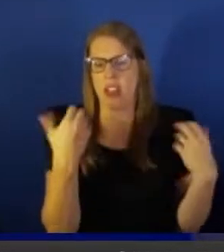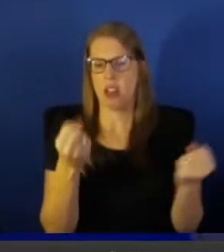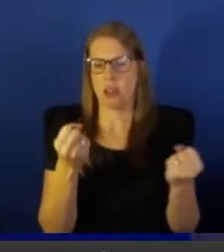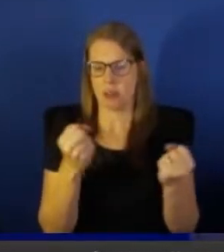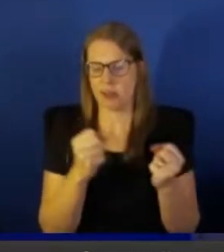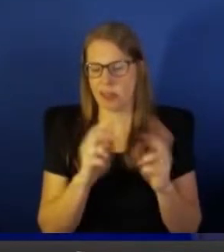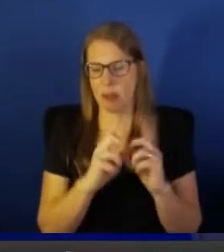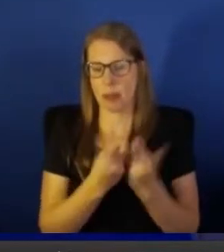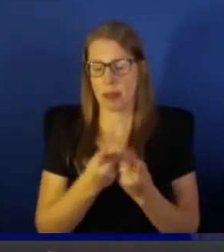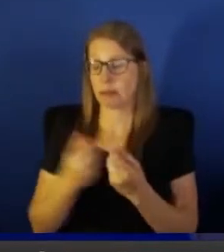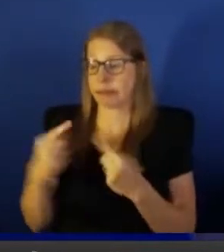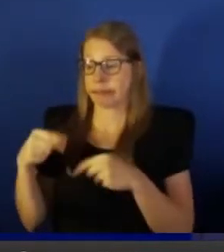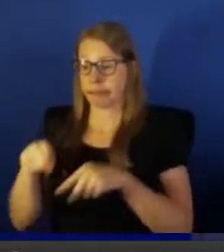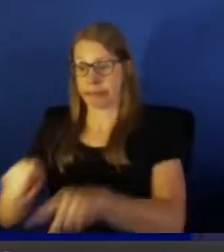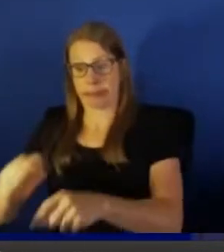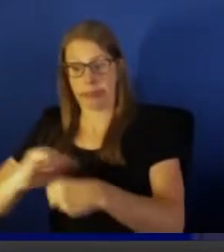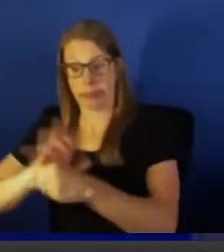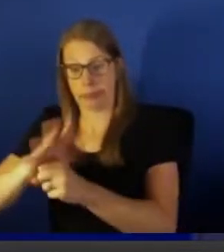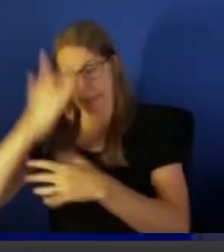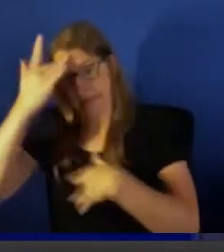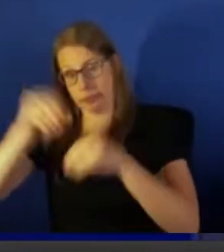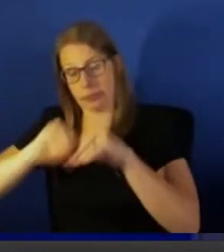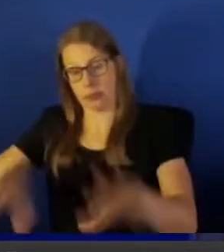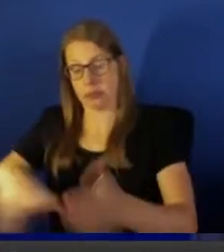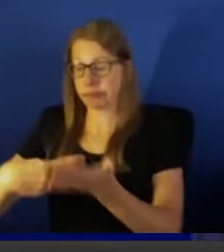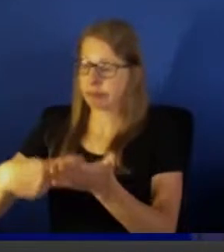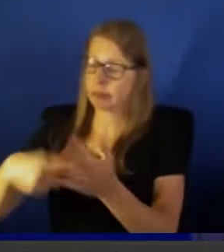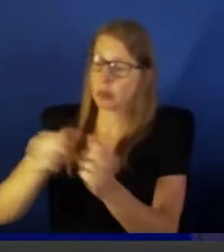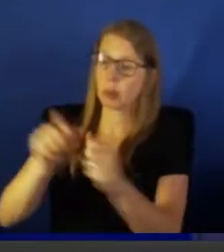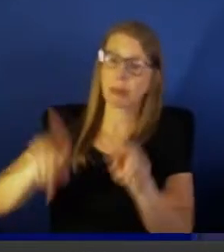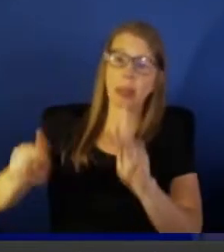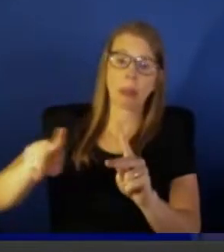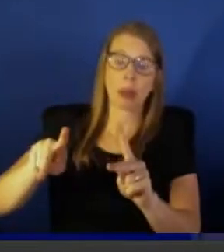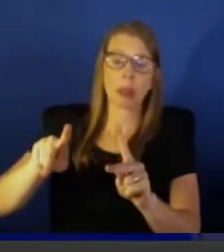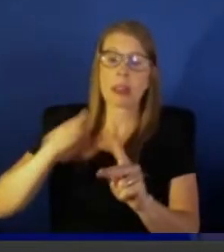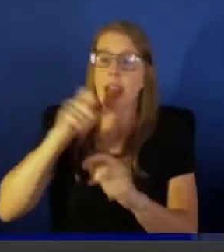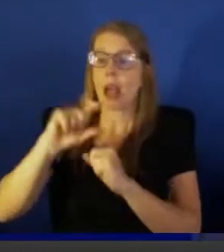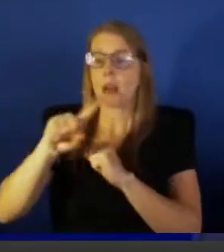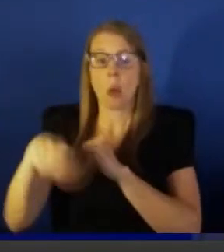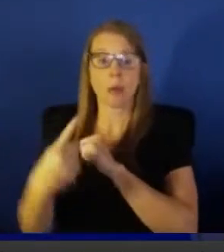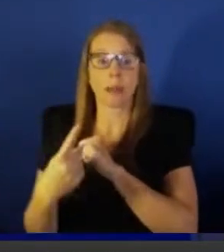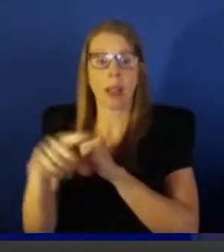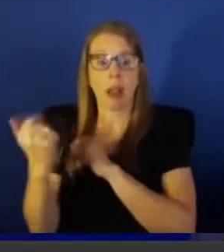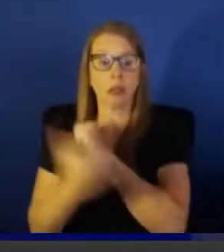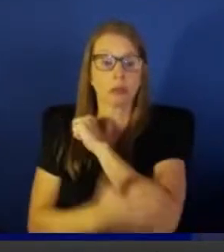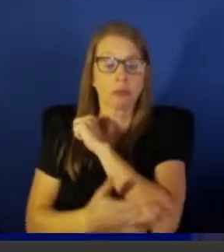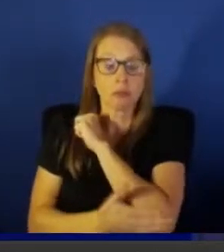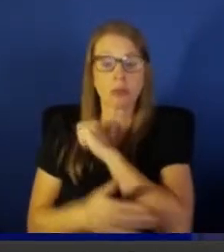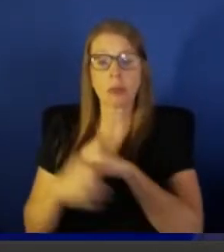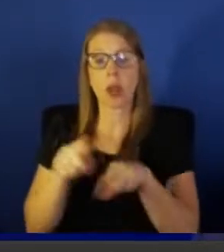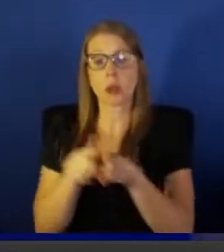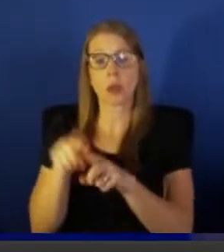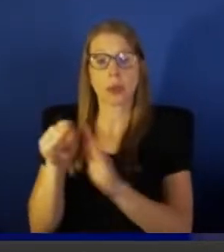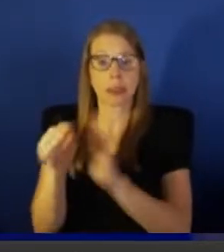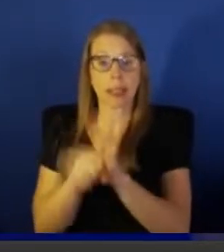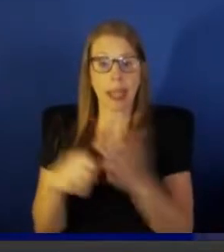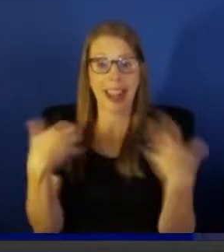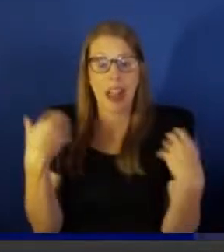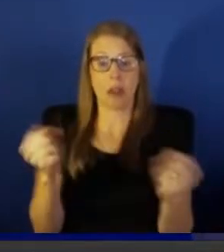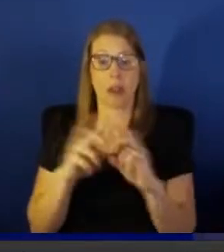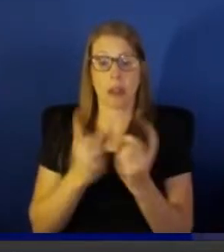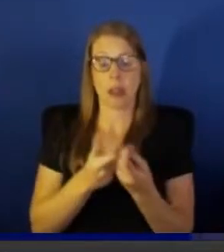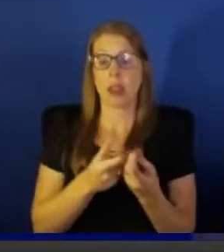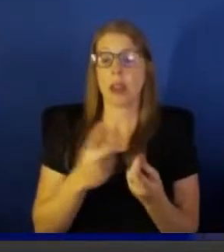we have spent a lot of time talking to folks, really not just at the other counties in our region, but even at our state health departments, both in Missouri and